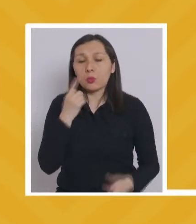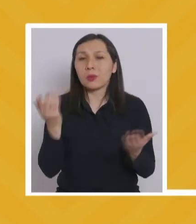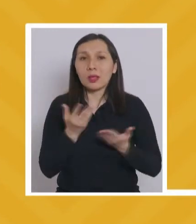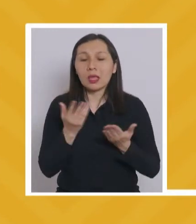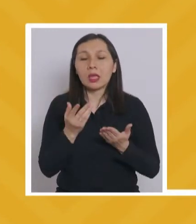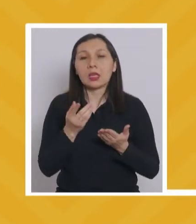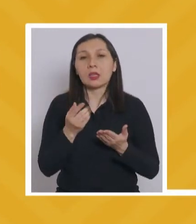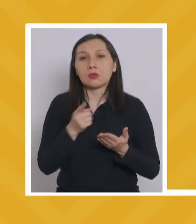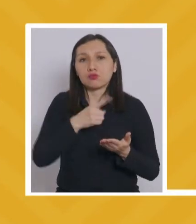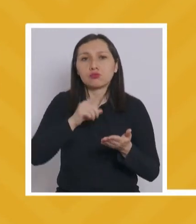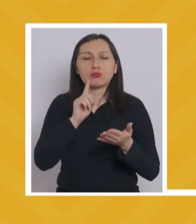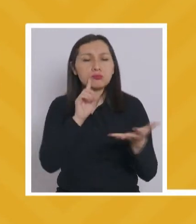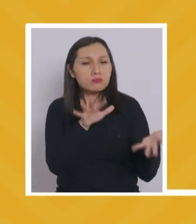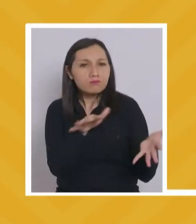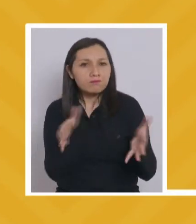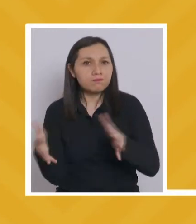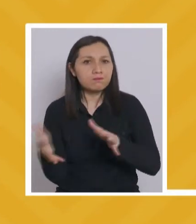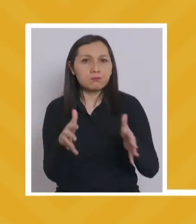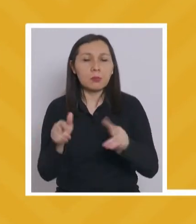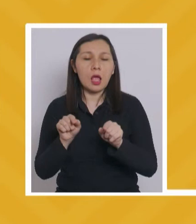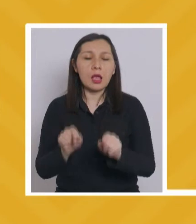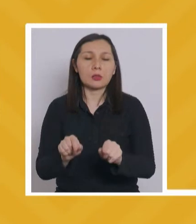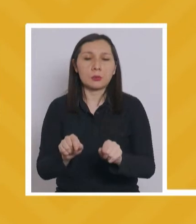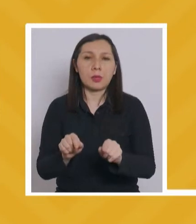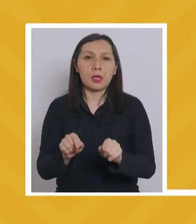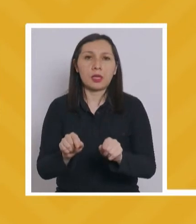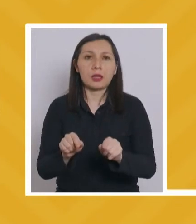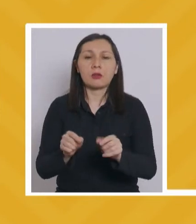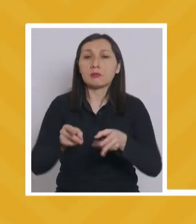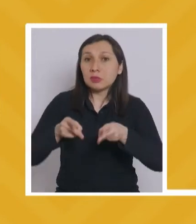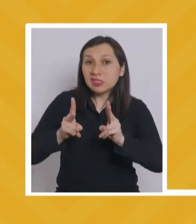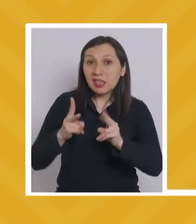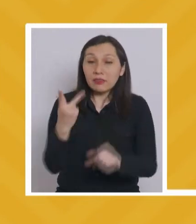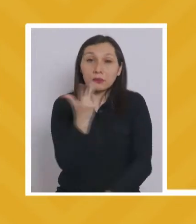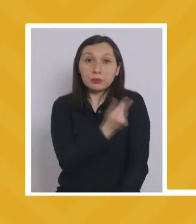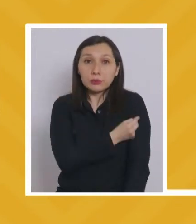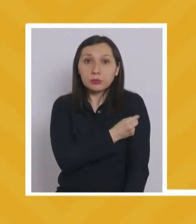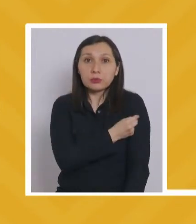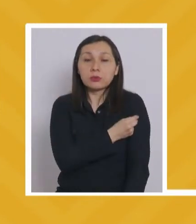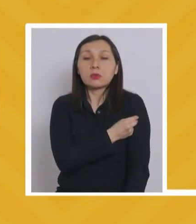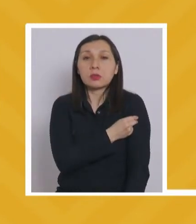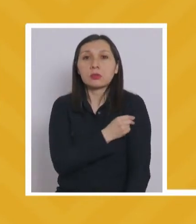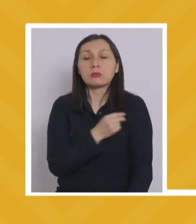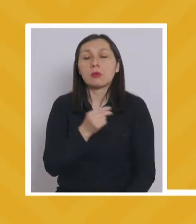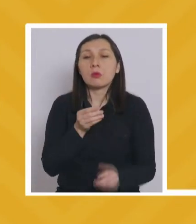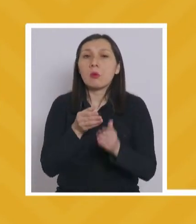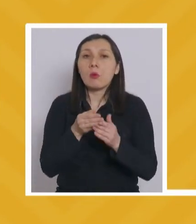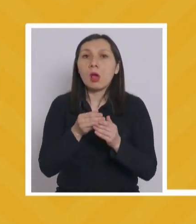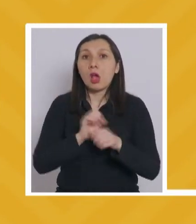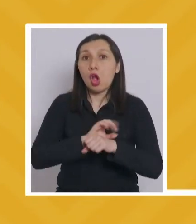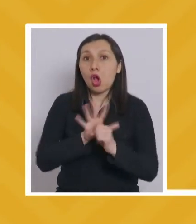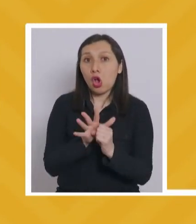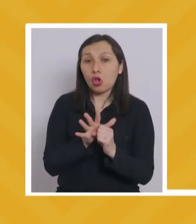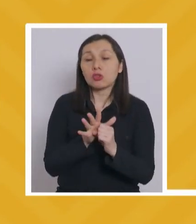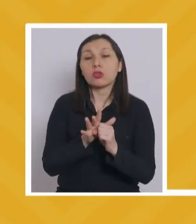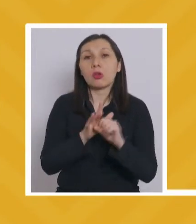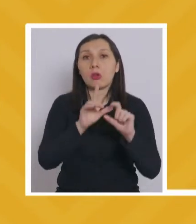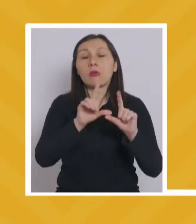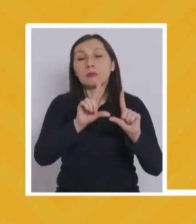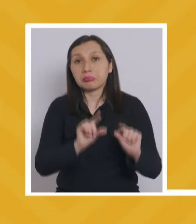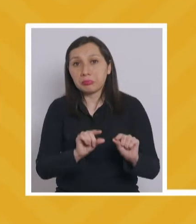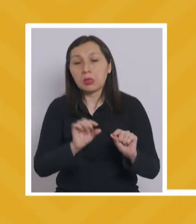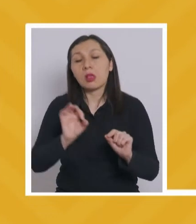using the same methodology that you know so far. We have estimated the efficacy of the booster